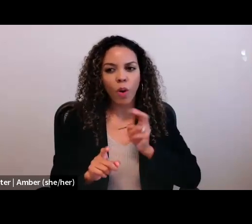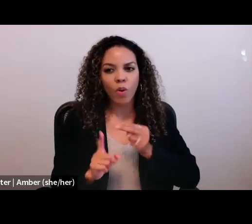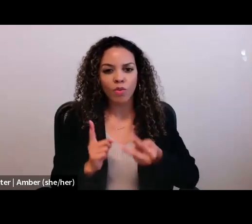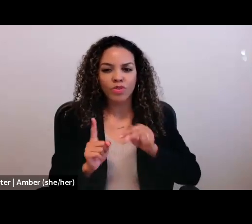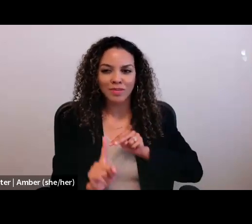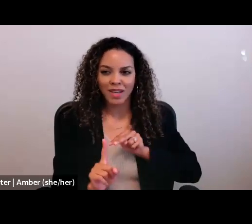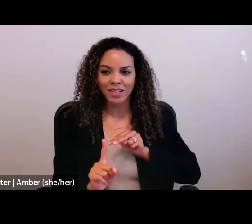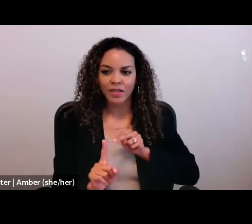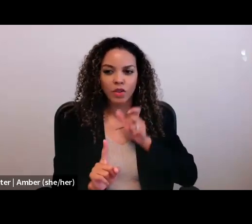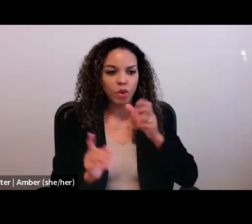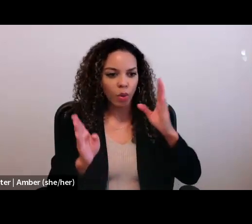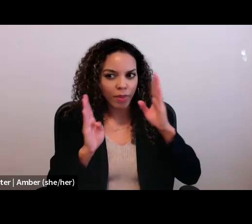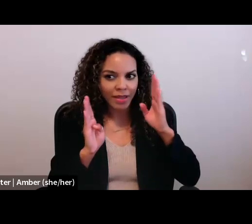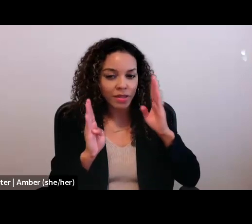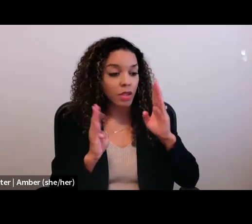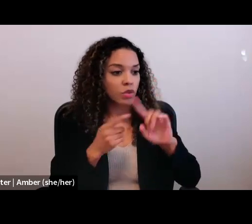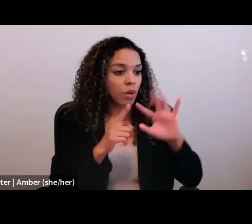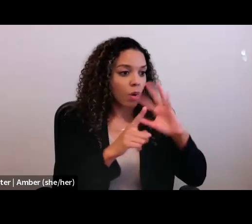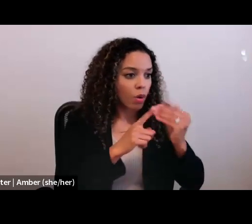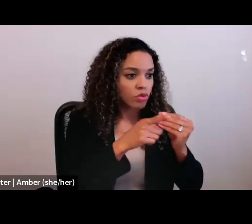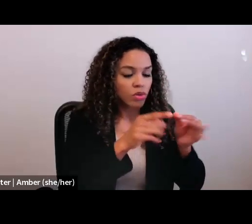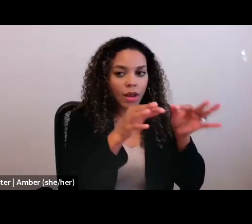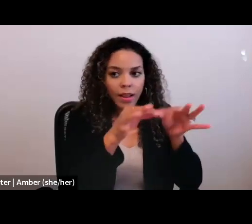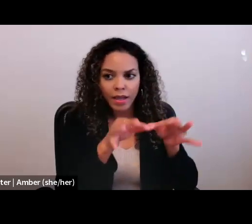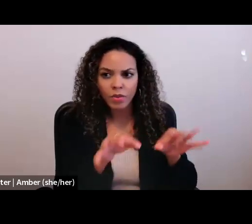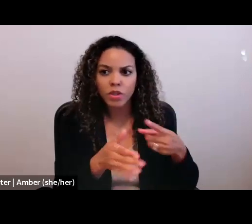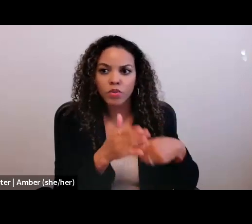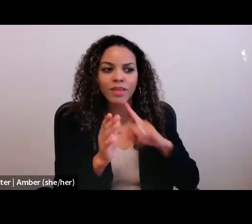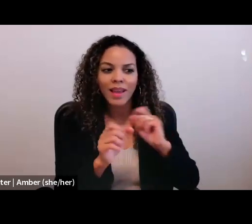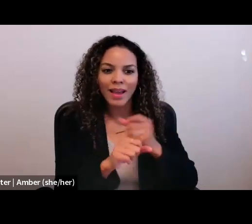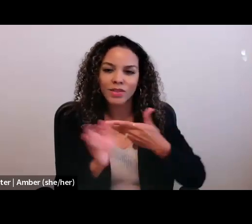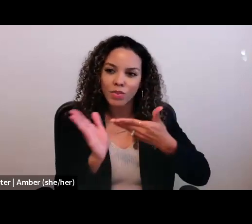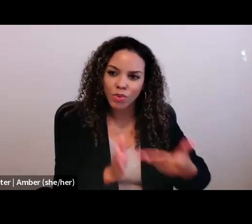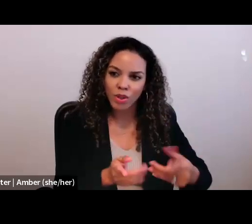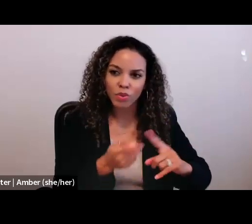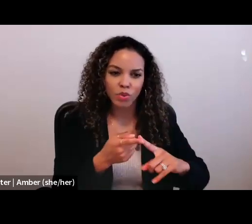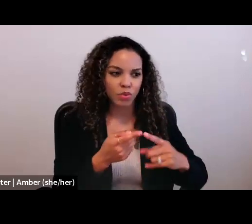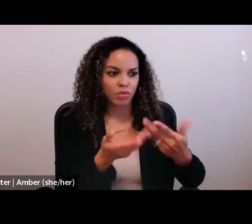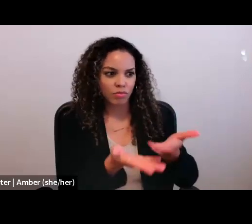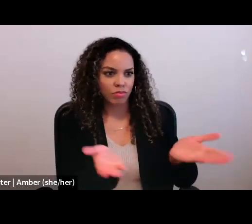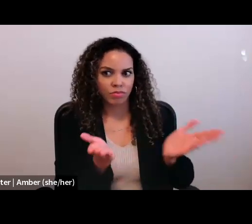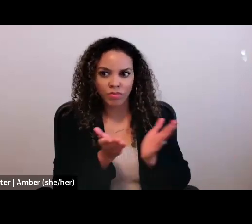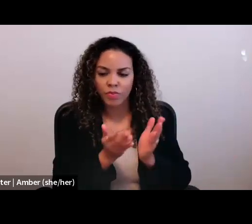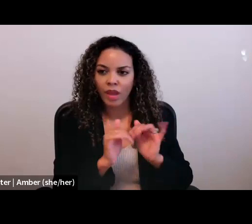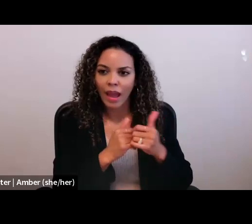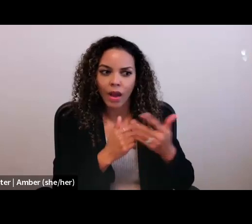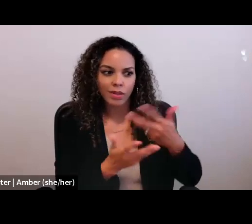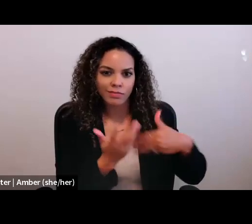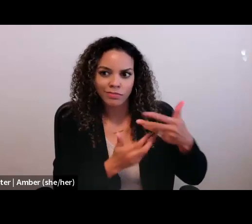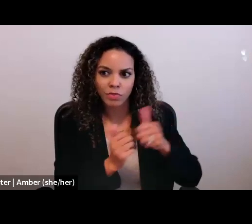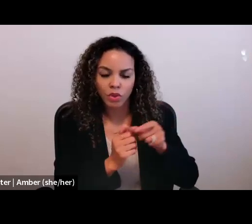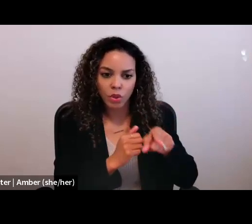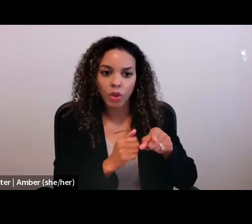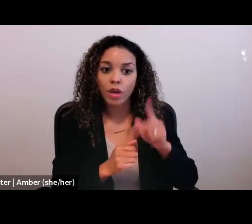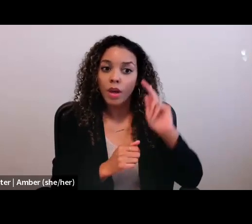to the actual culture of the people, the language, what they bring to the table, and how that interacts with you. The political ideology tells